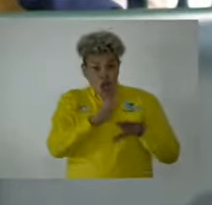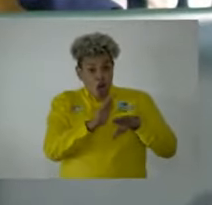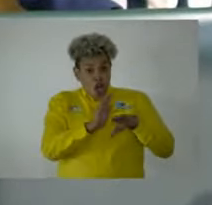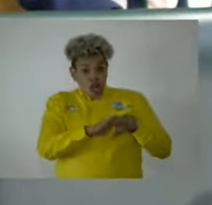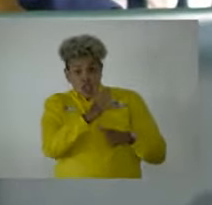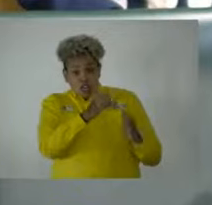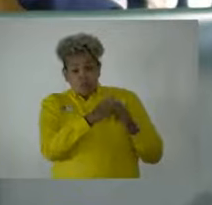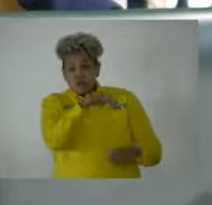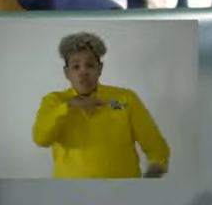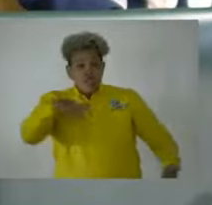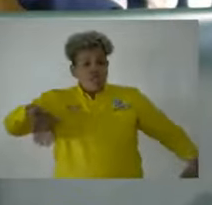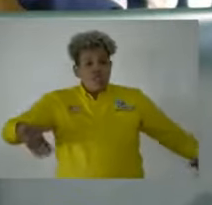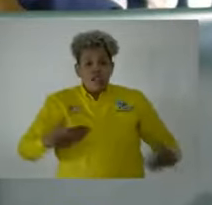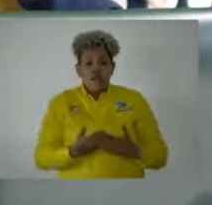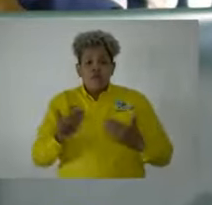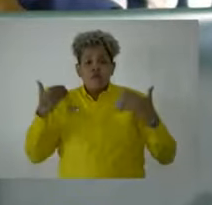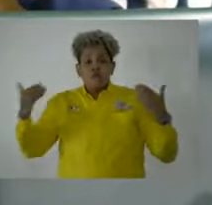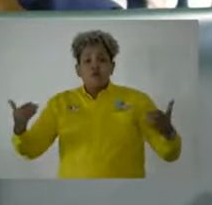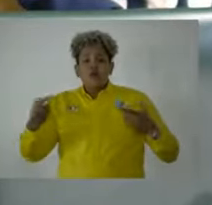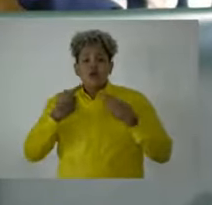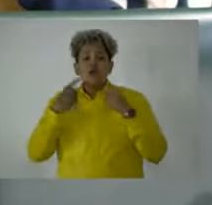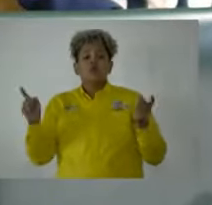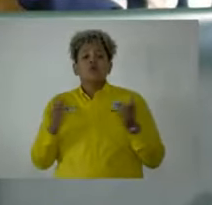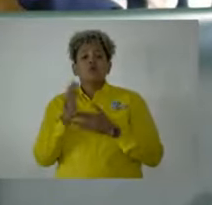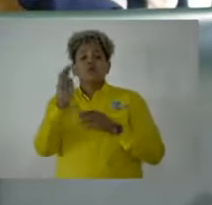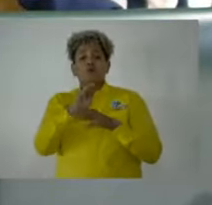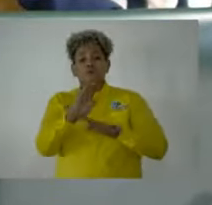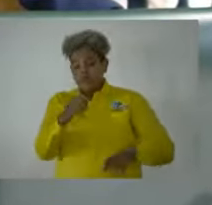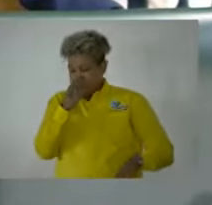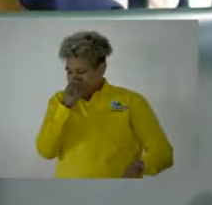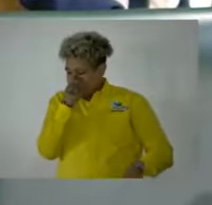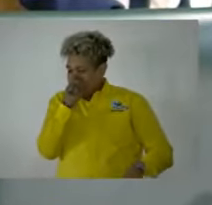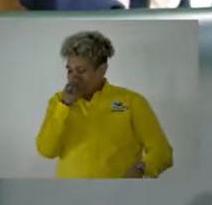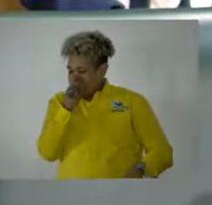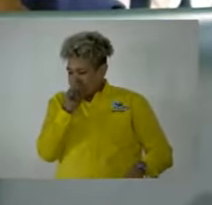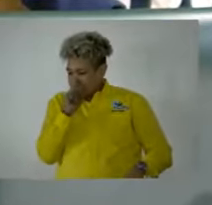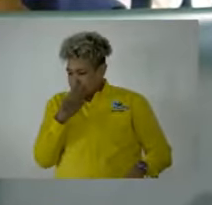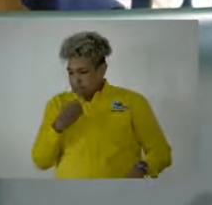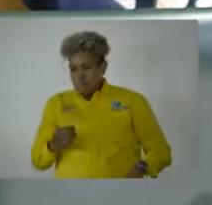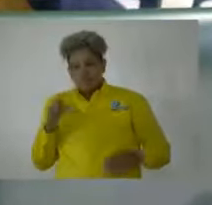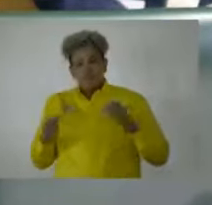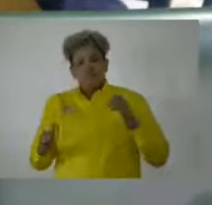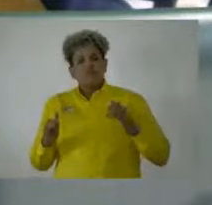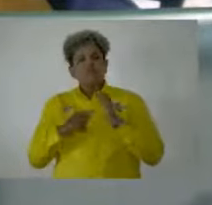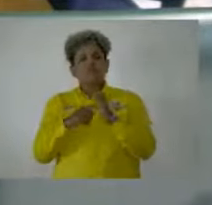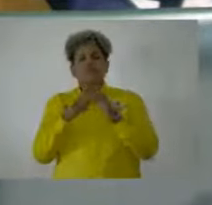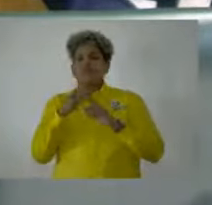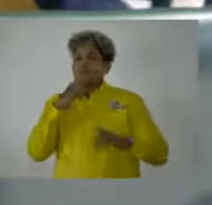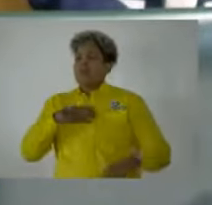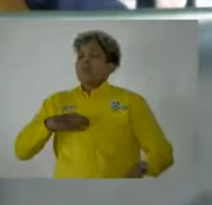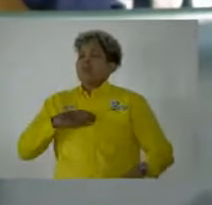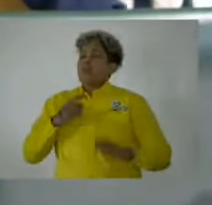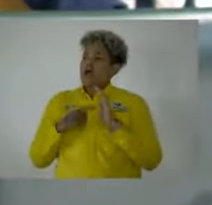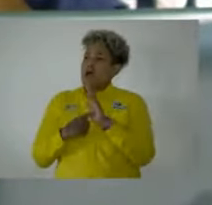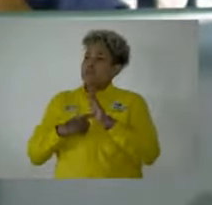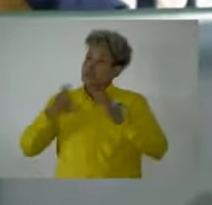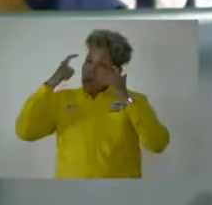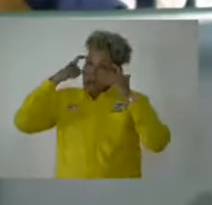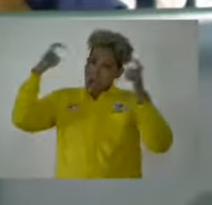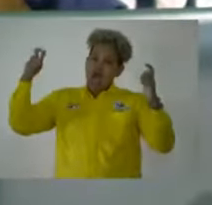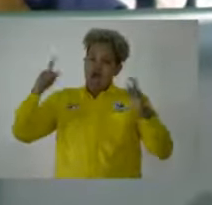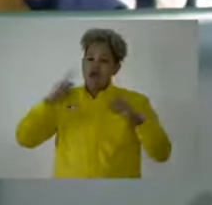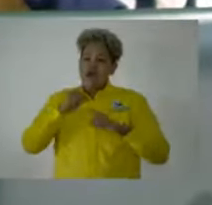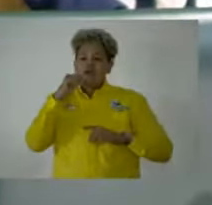consulted before this measure was announced by the minister, which in itself is an egregious example of arrogant